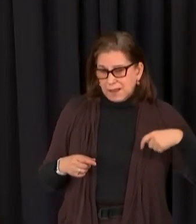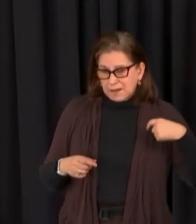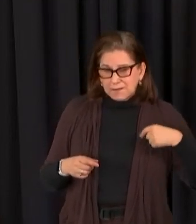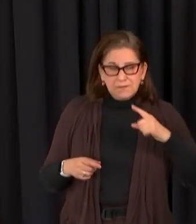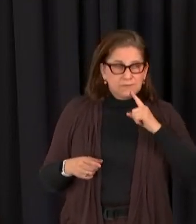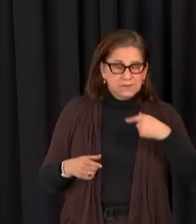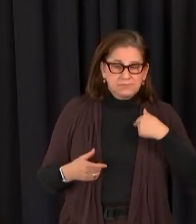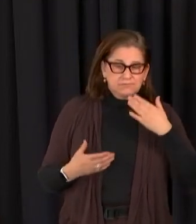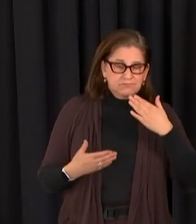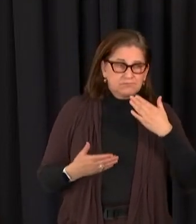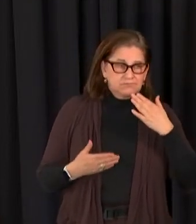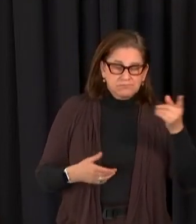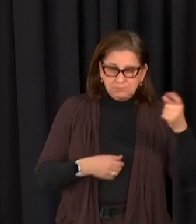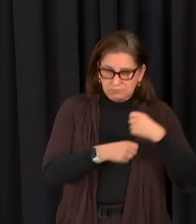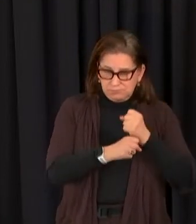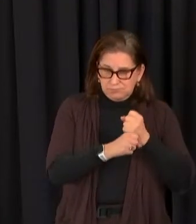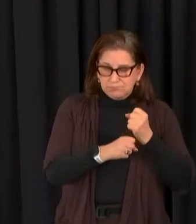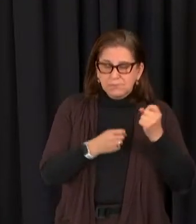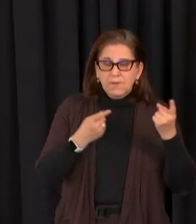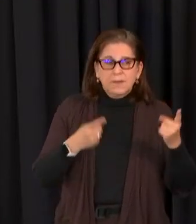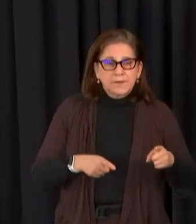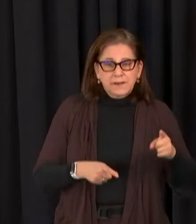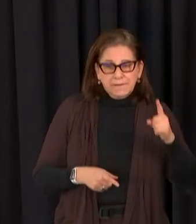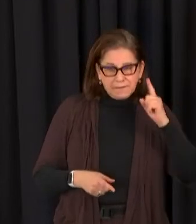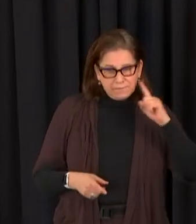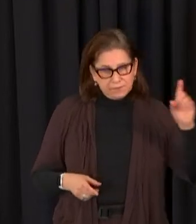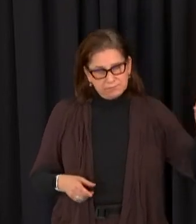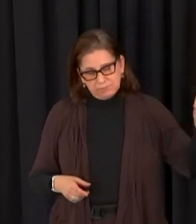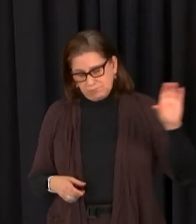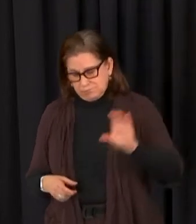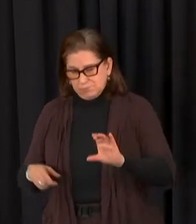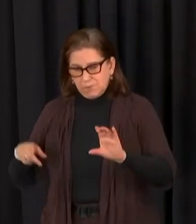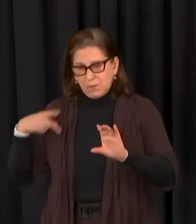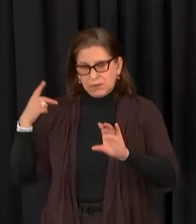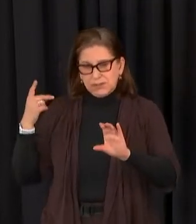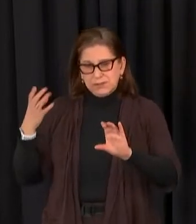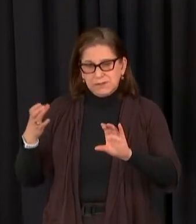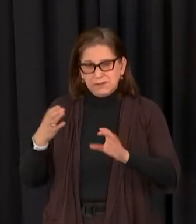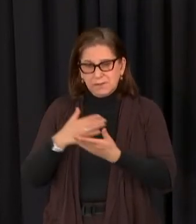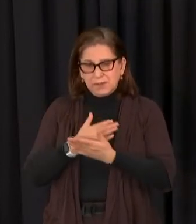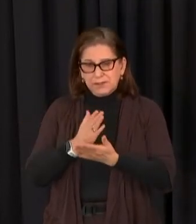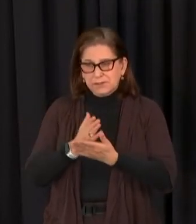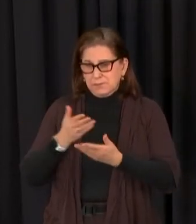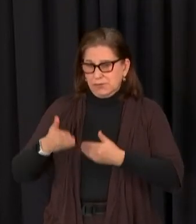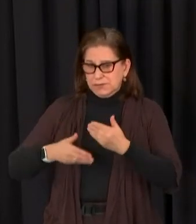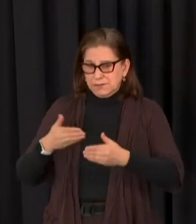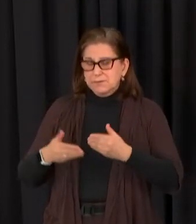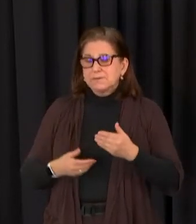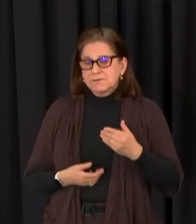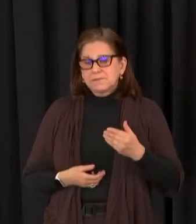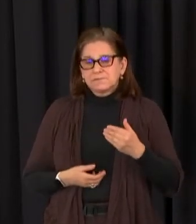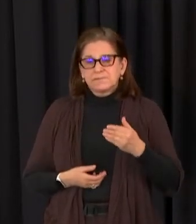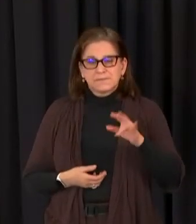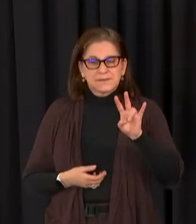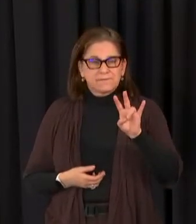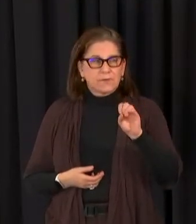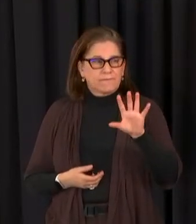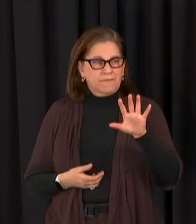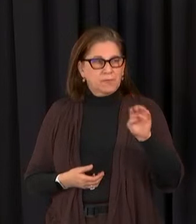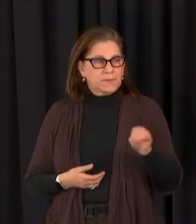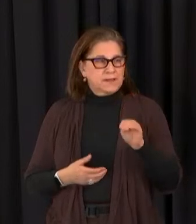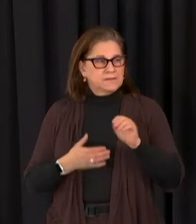them for making the district whole. As far as our budgeting process for that, yes, my